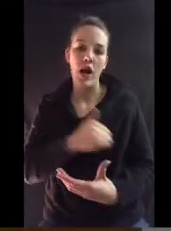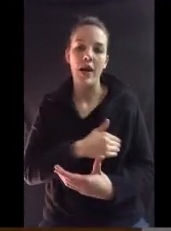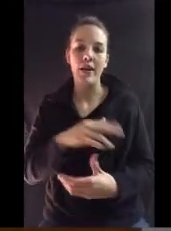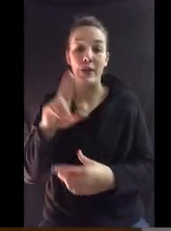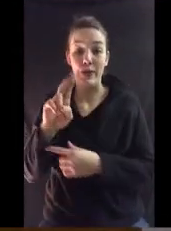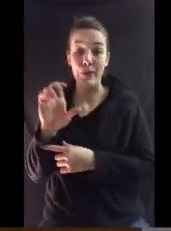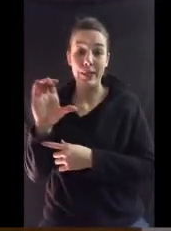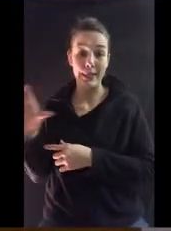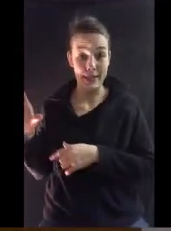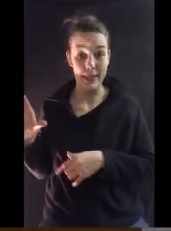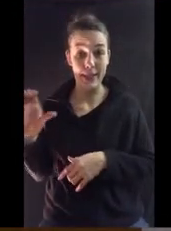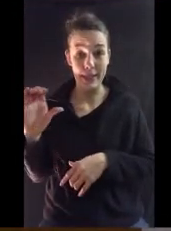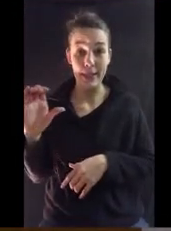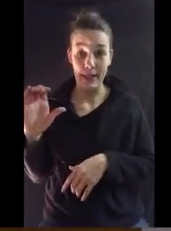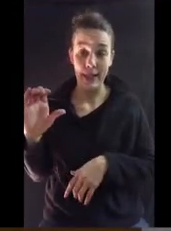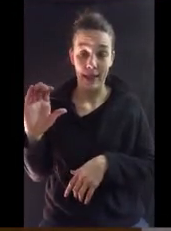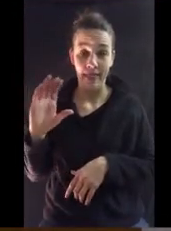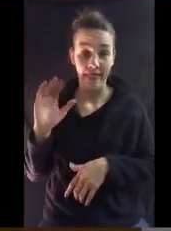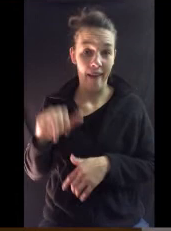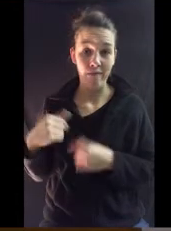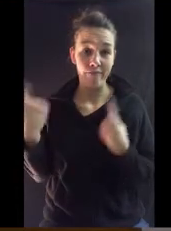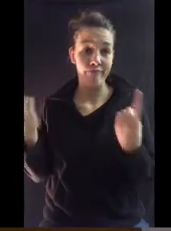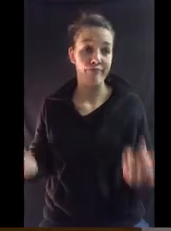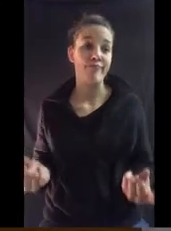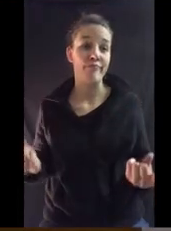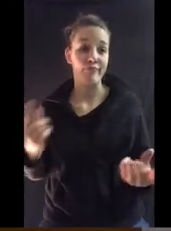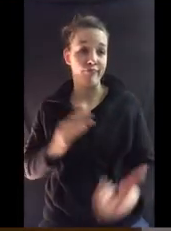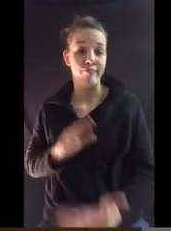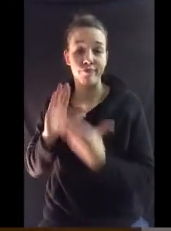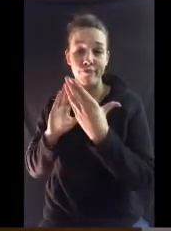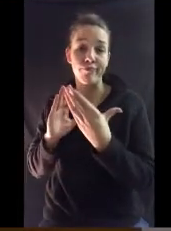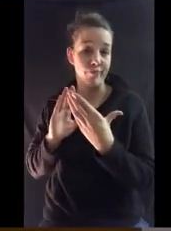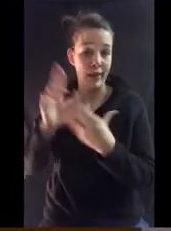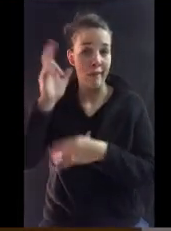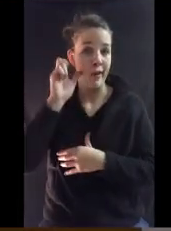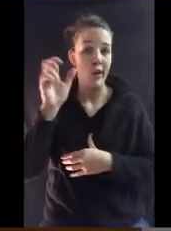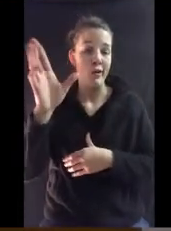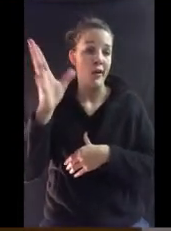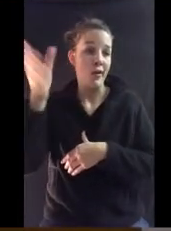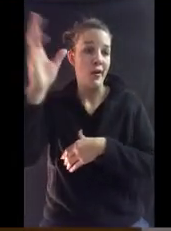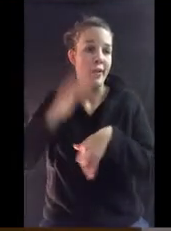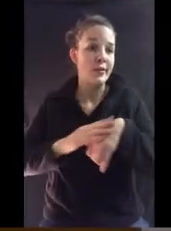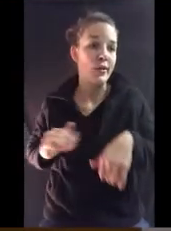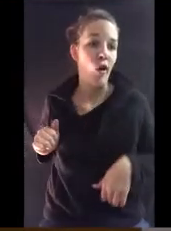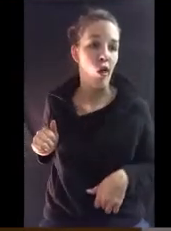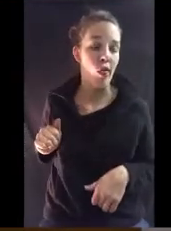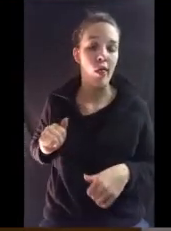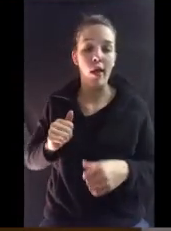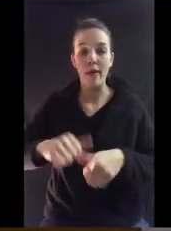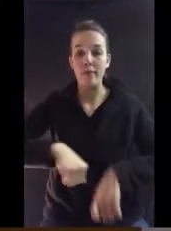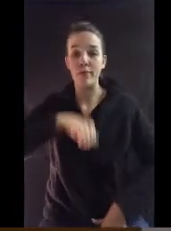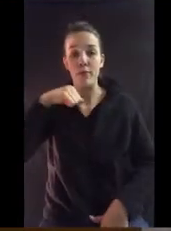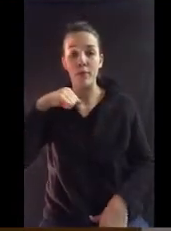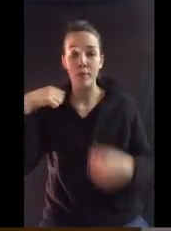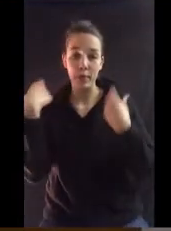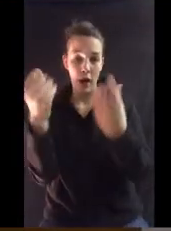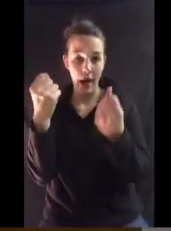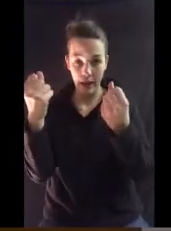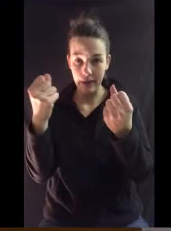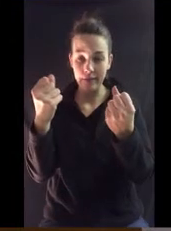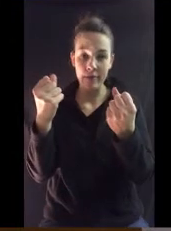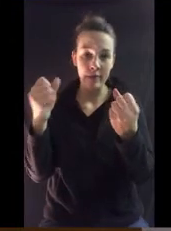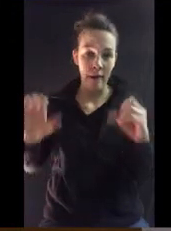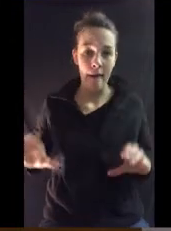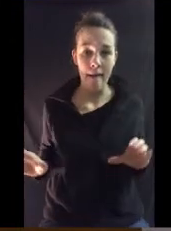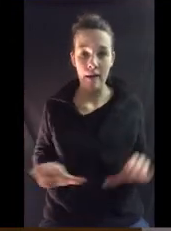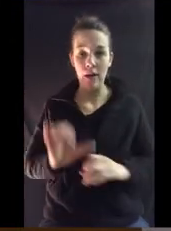so proud of our United Church of Christ, which has always been at the forefront of hearing God's call and then